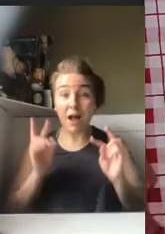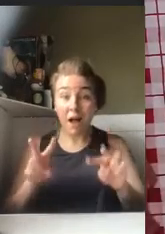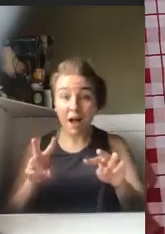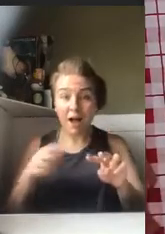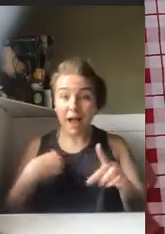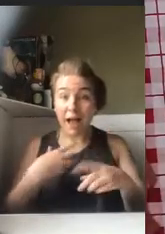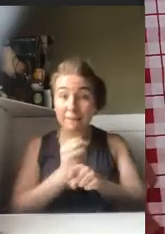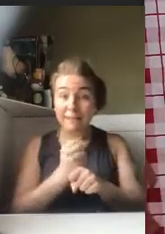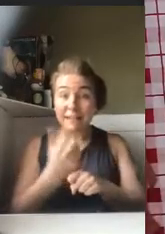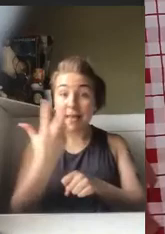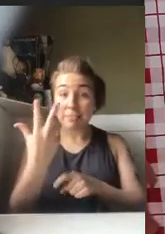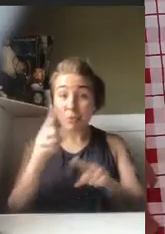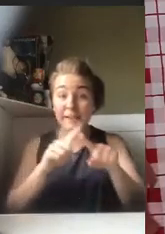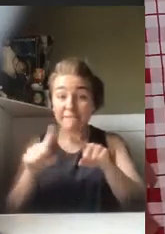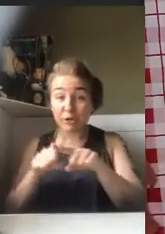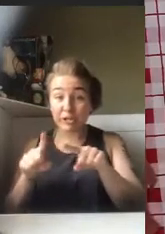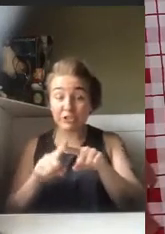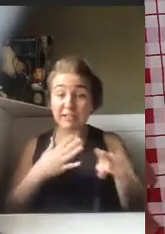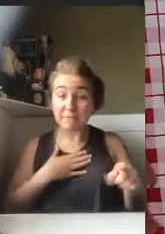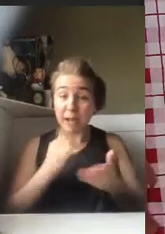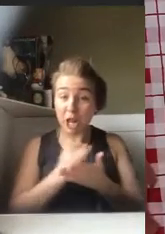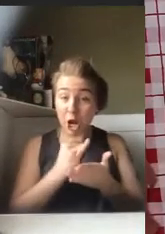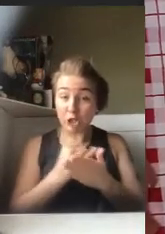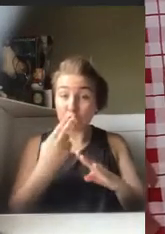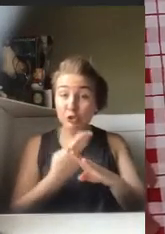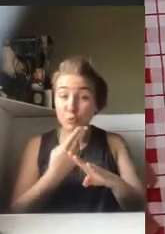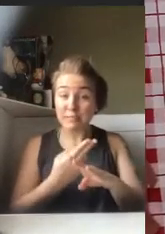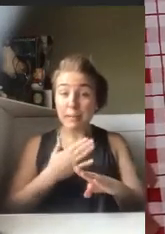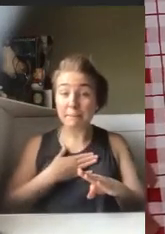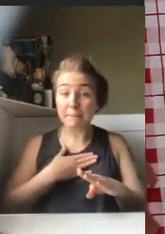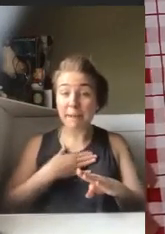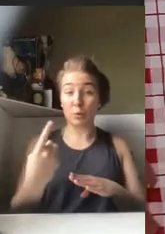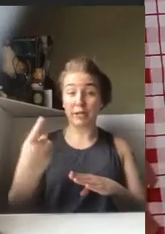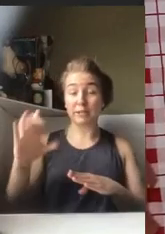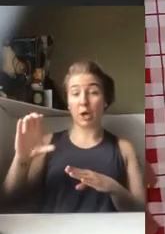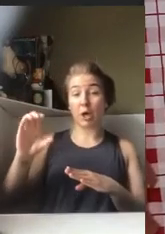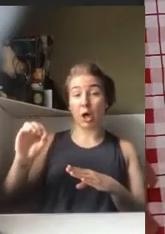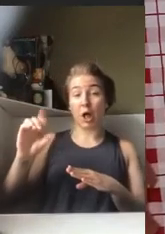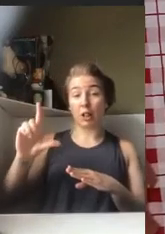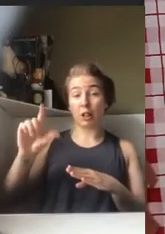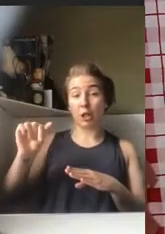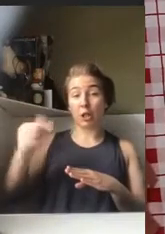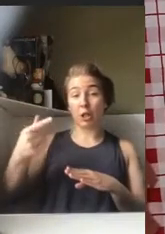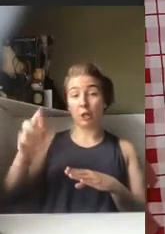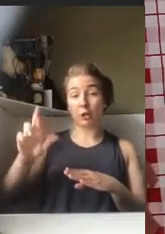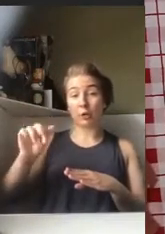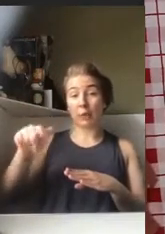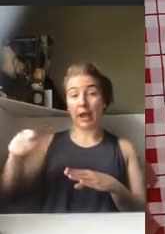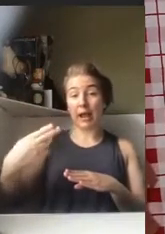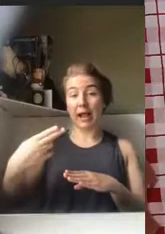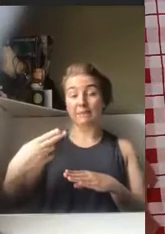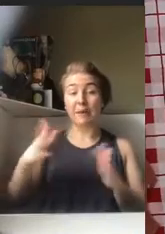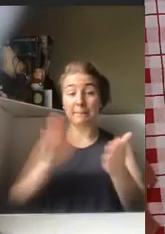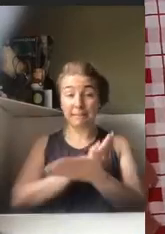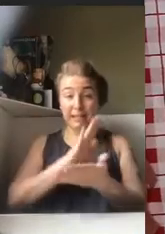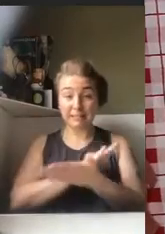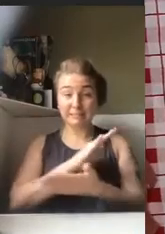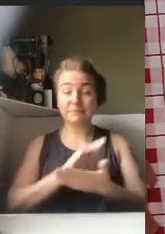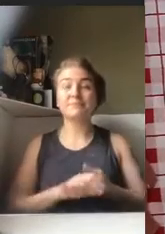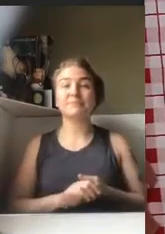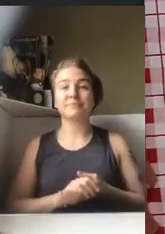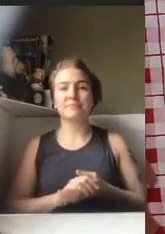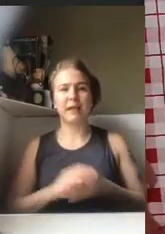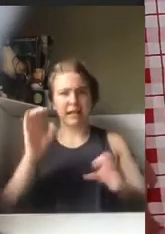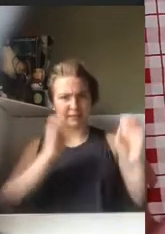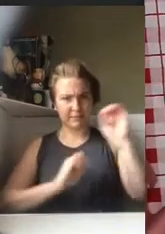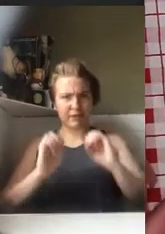Look, I made 3 variations of my art using my Collagraph plate. I wonder what you'll make with yours. Experimenting is a